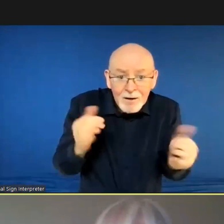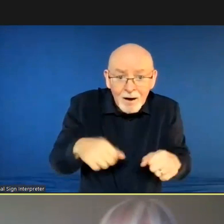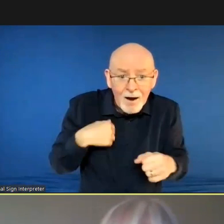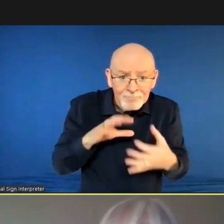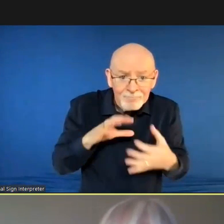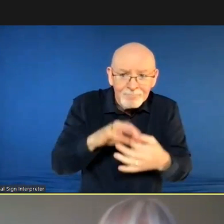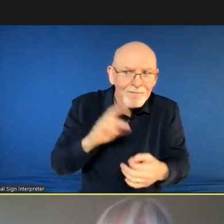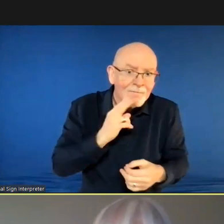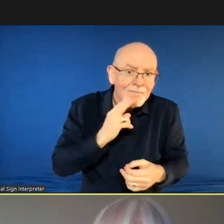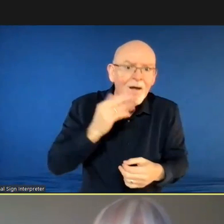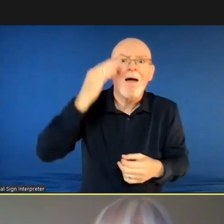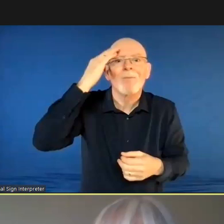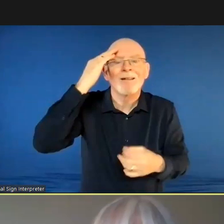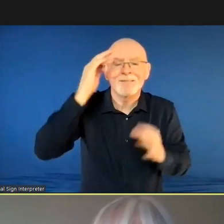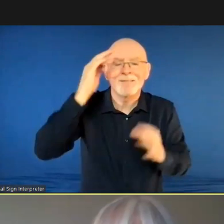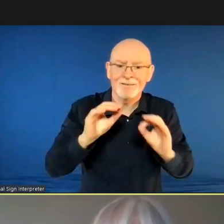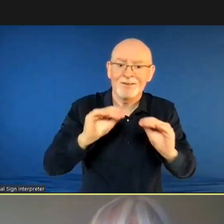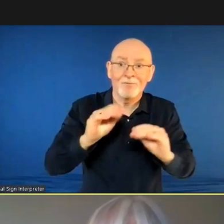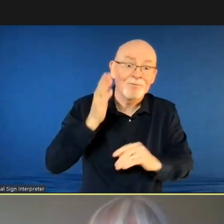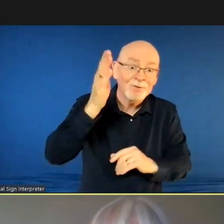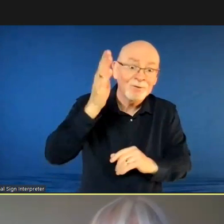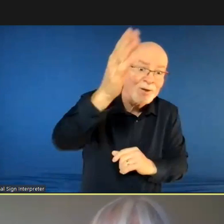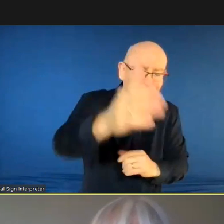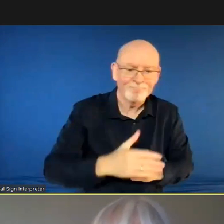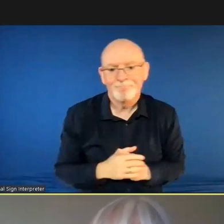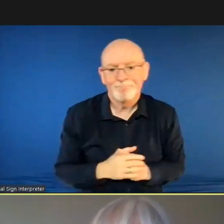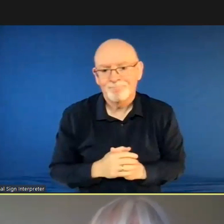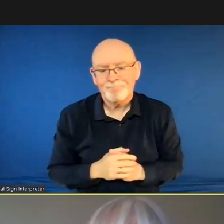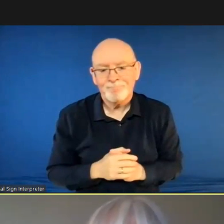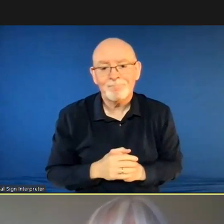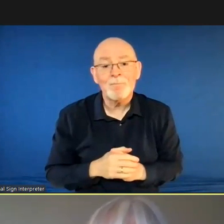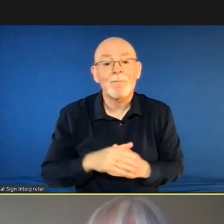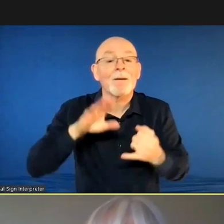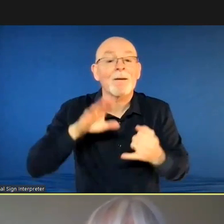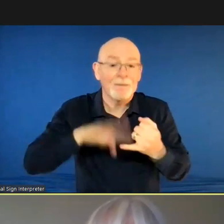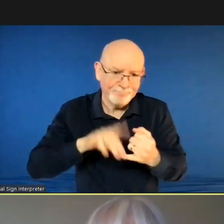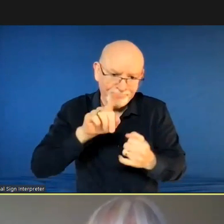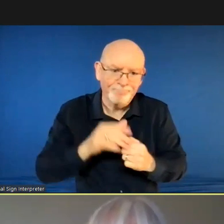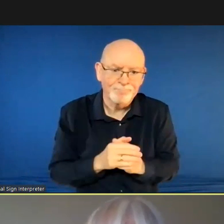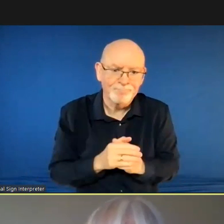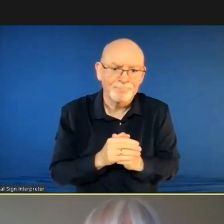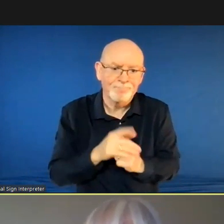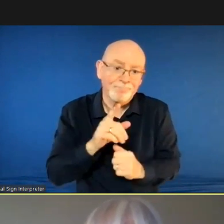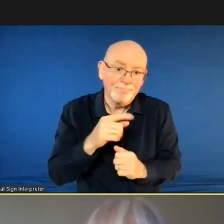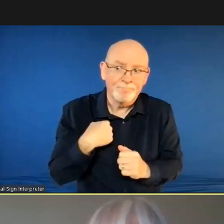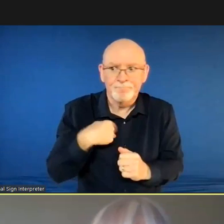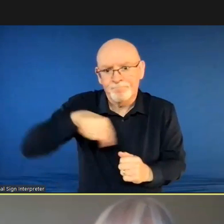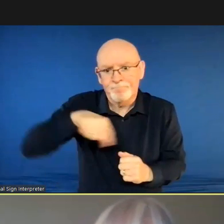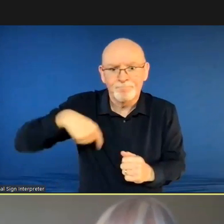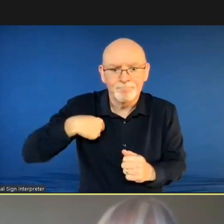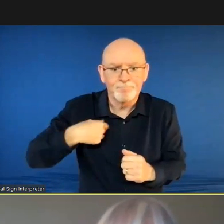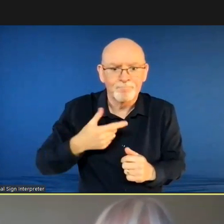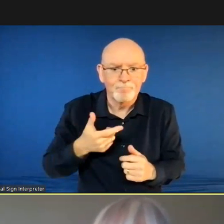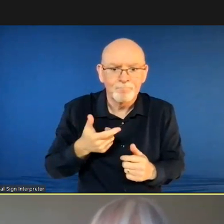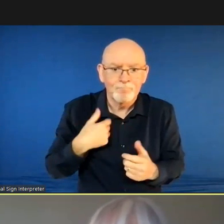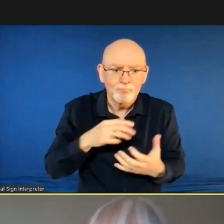Lastly, yet again, we will be conducting at least 5 webinars over the next year, trying to address in much